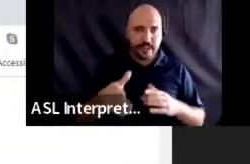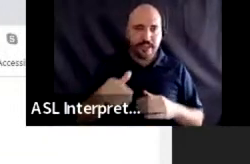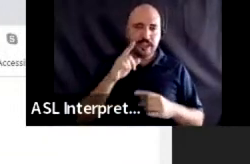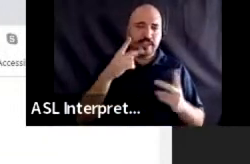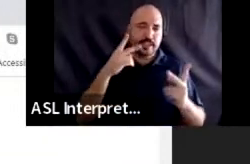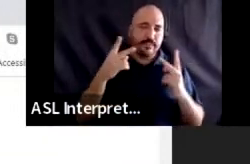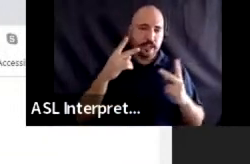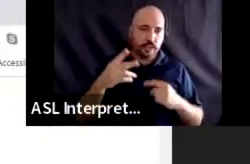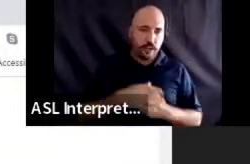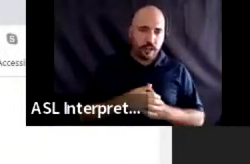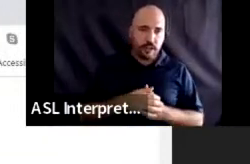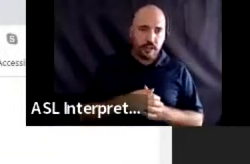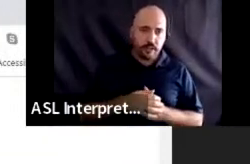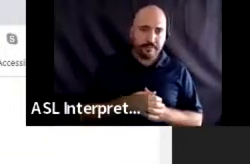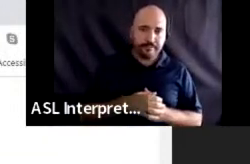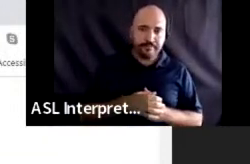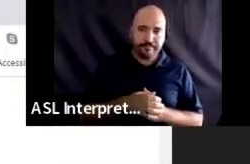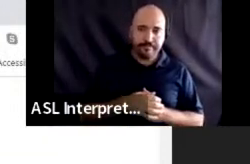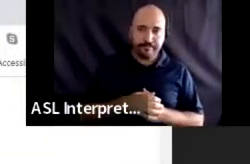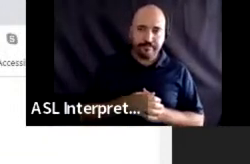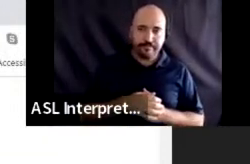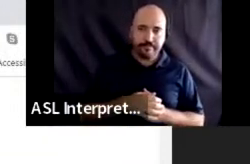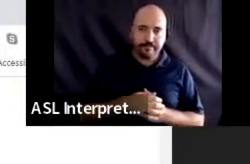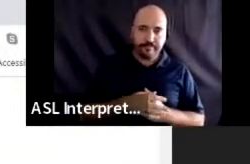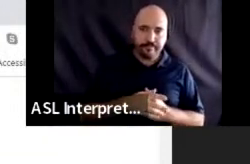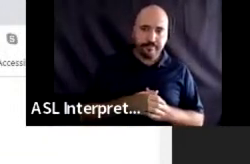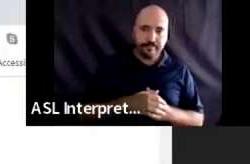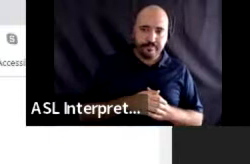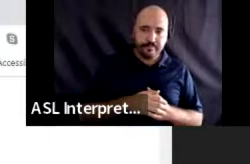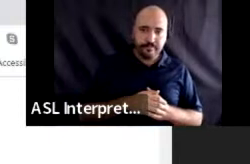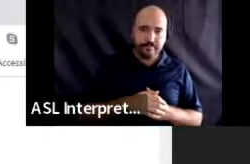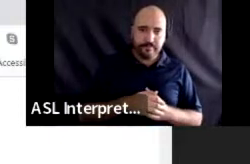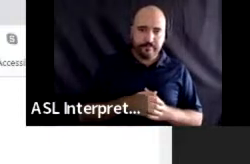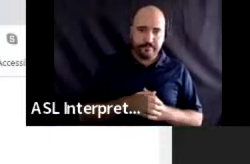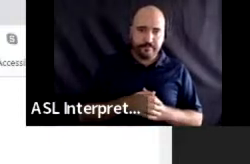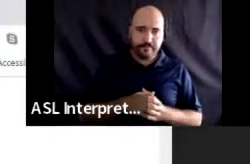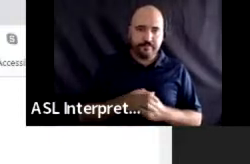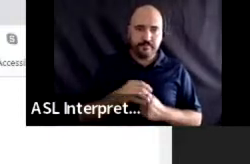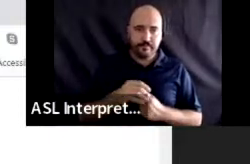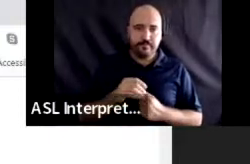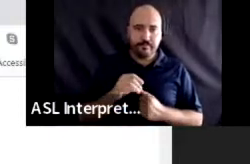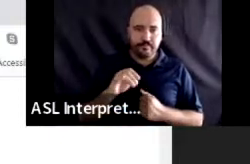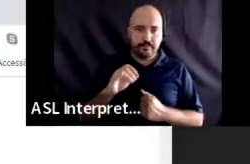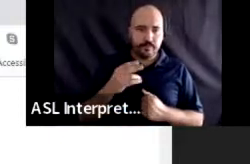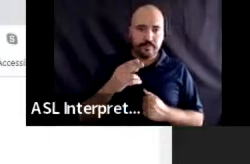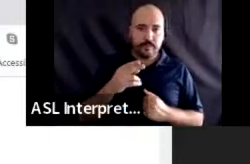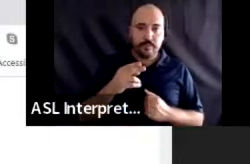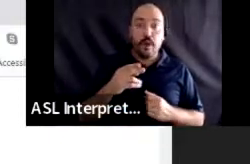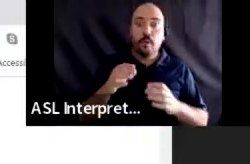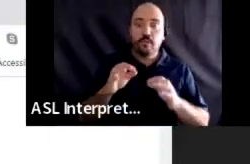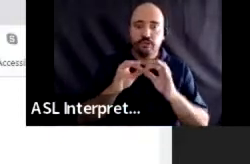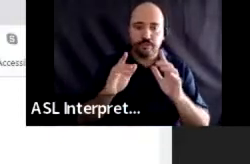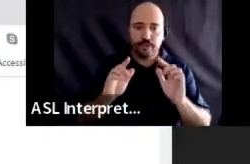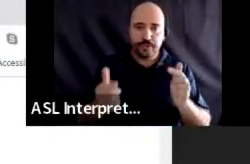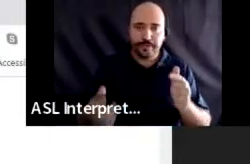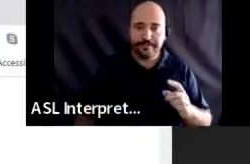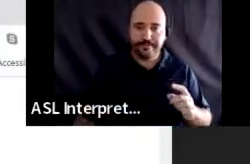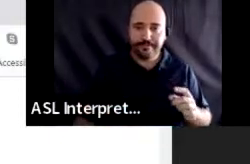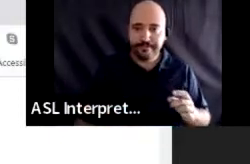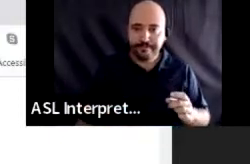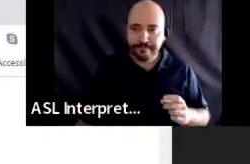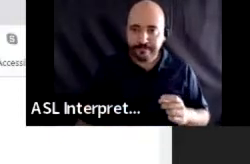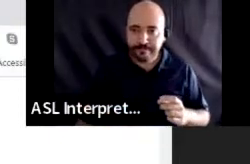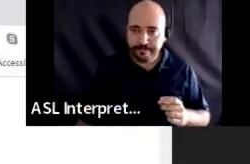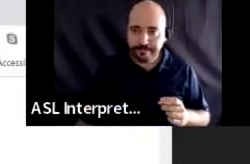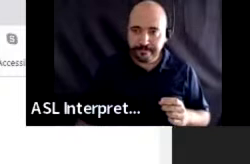visual fashion. It's also navigate. John Kirkwood, by the way, in the chat said it's good. Semantic heading structures is